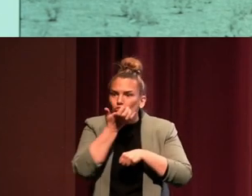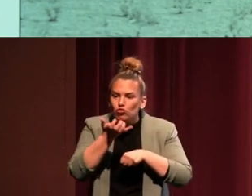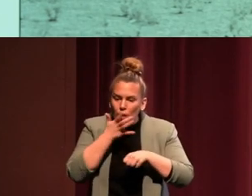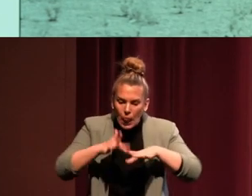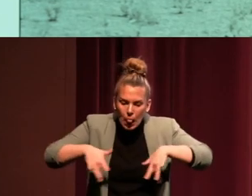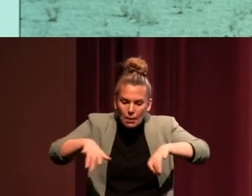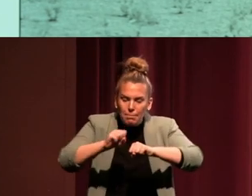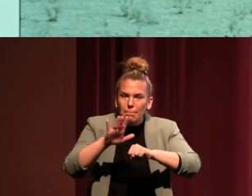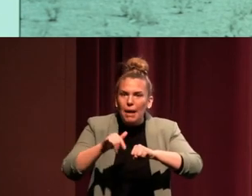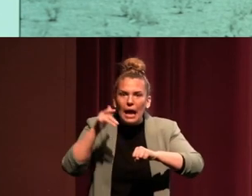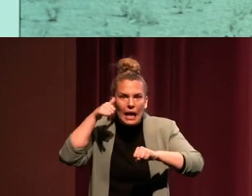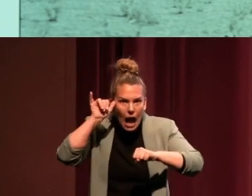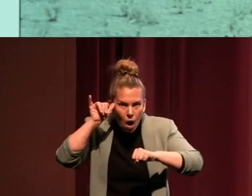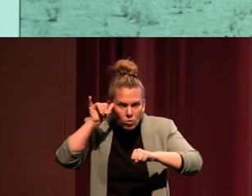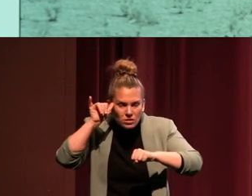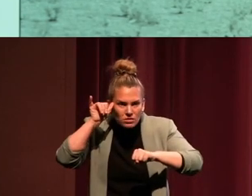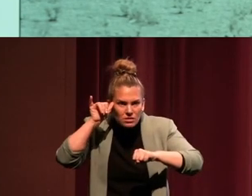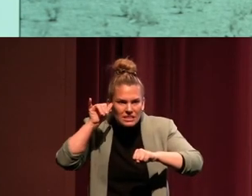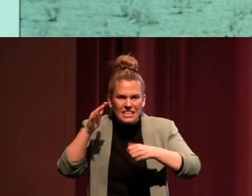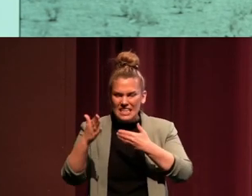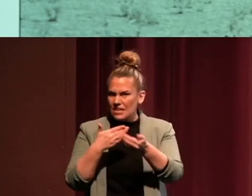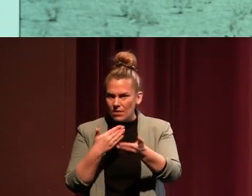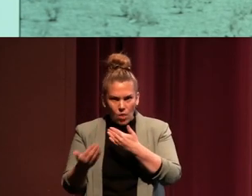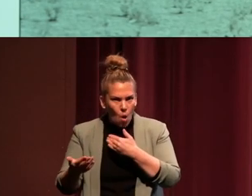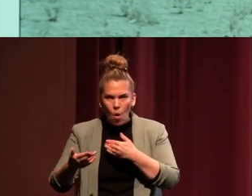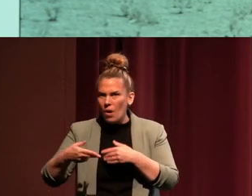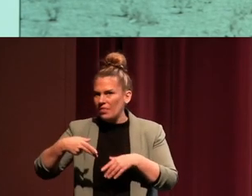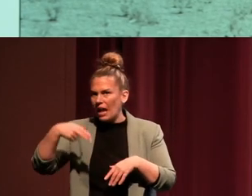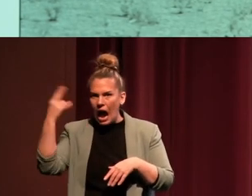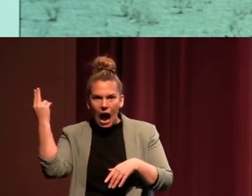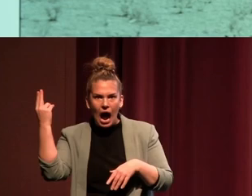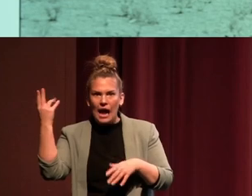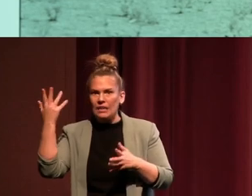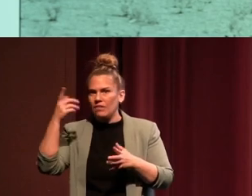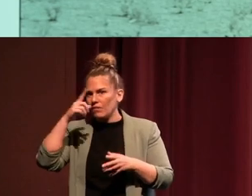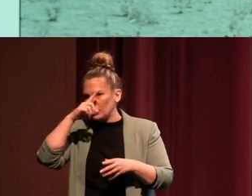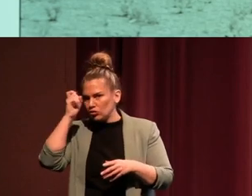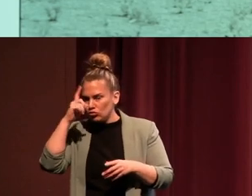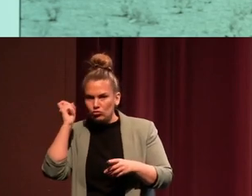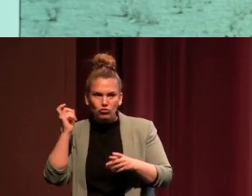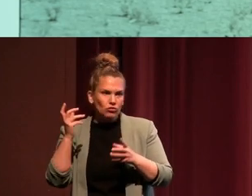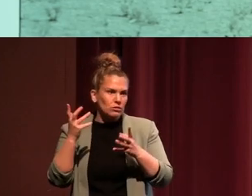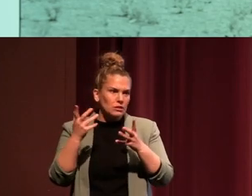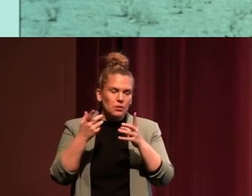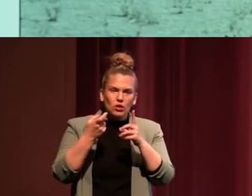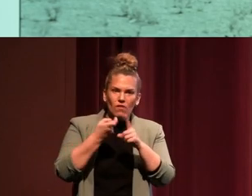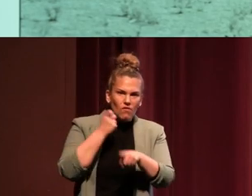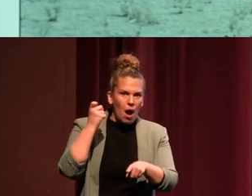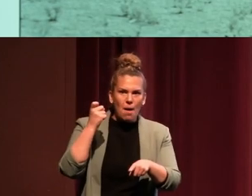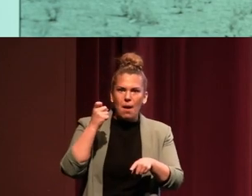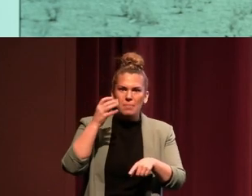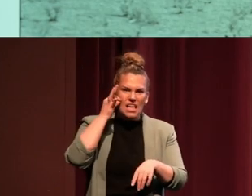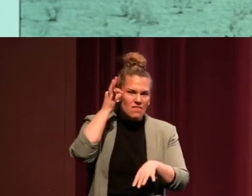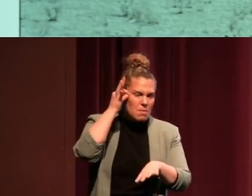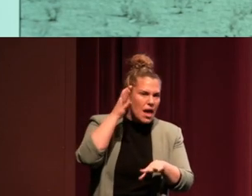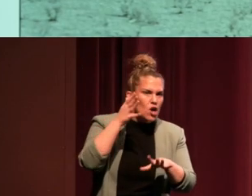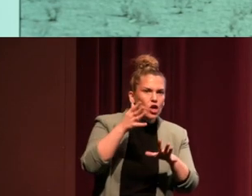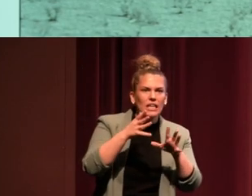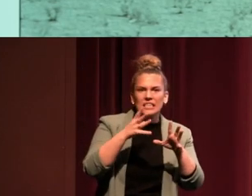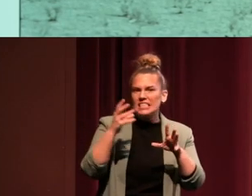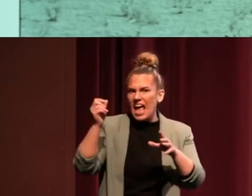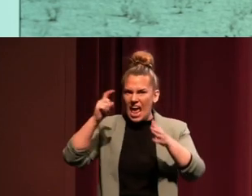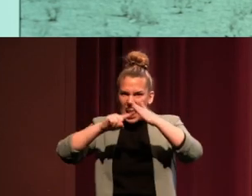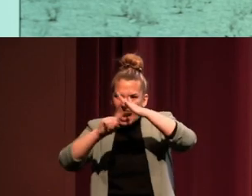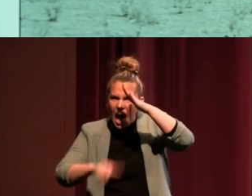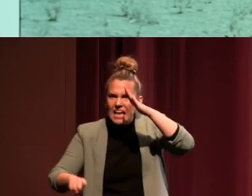of summer, even with ignitions from Native Americans, even with ignitions from lightning, you could not get this